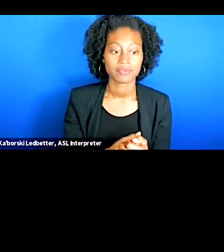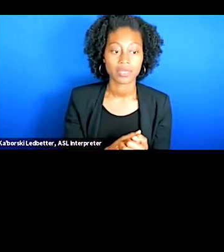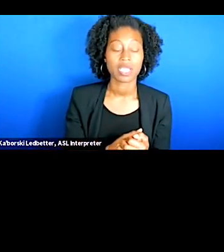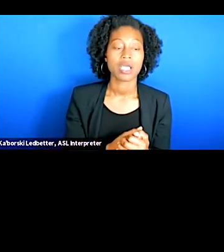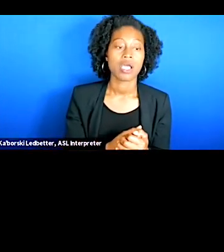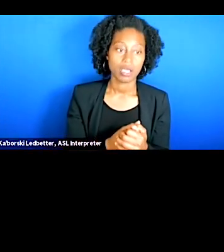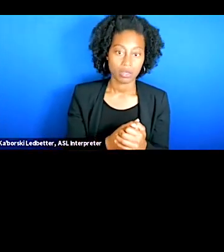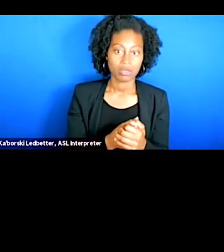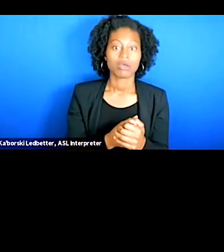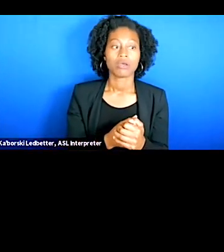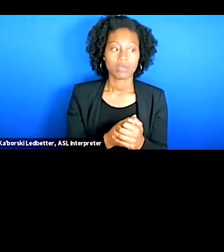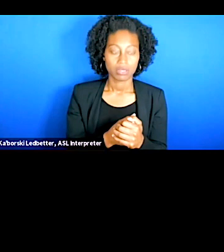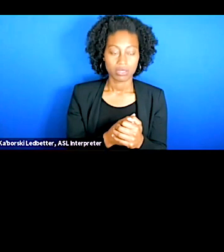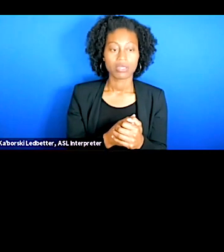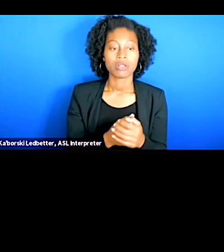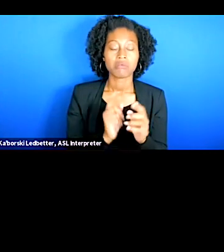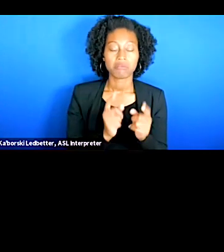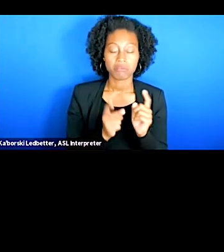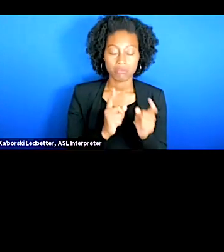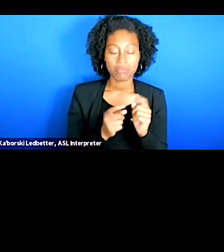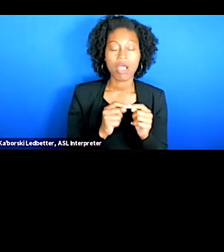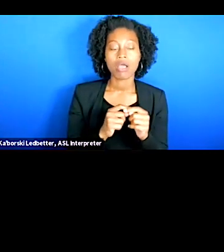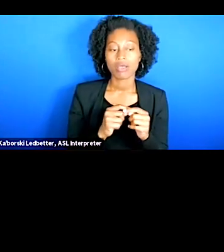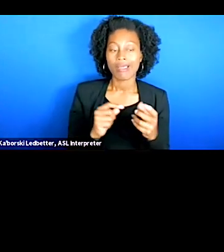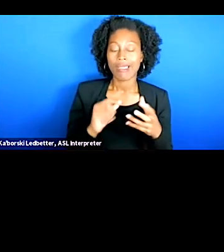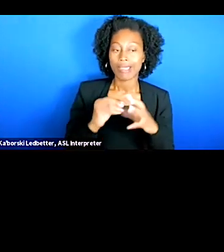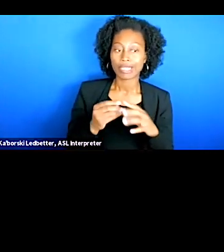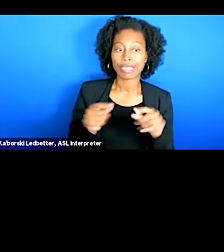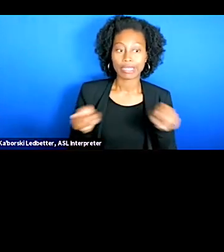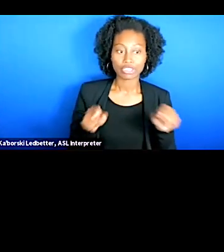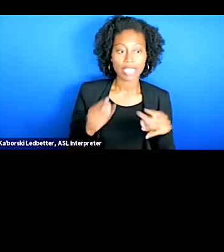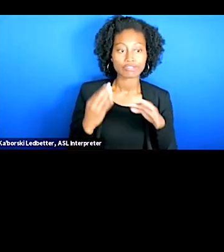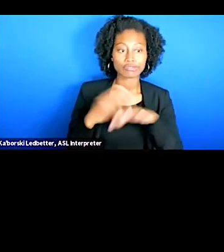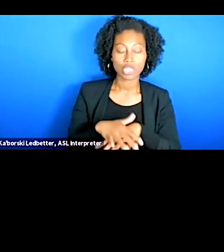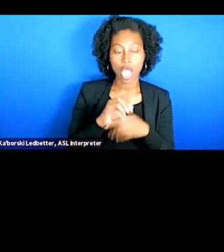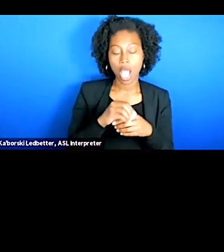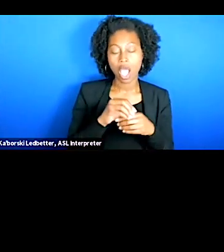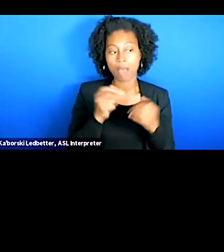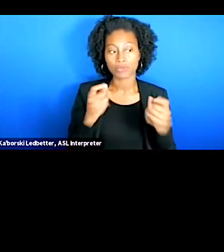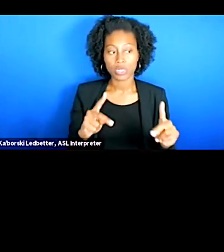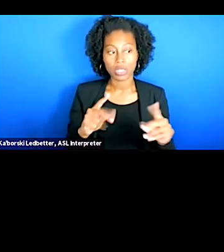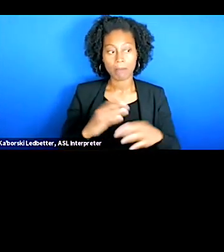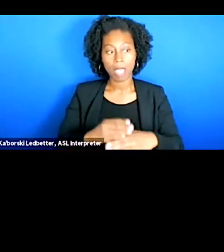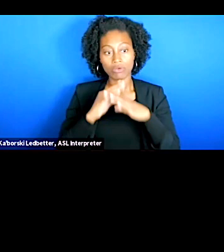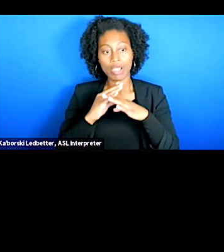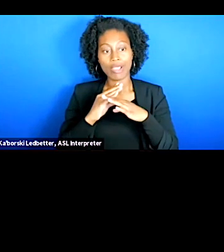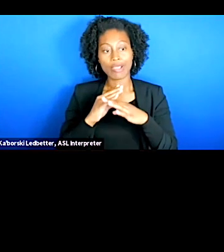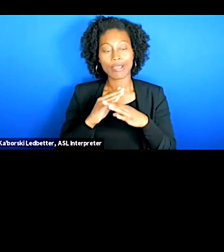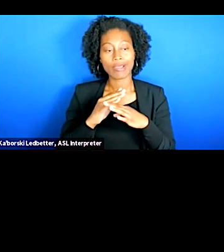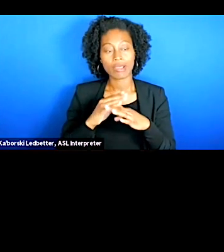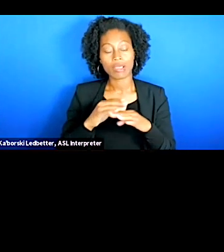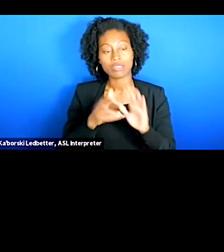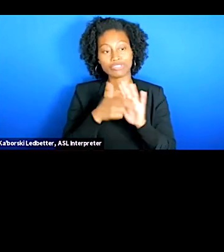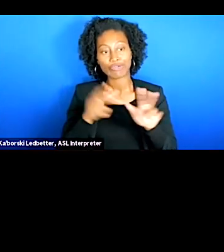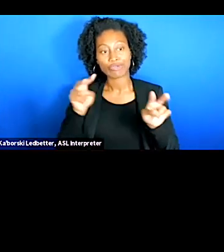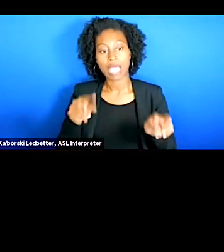intersecting opportunities or barriers, stereotype and stereotype threat, that certainly does come up in our